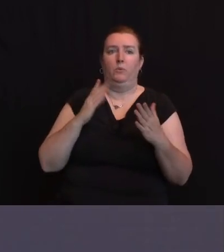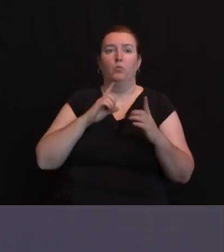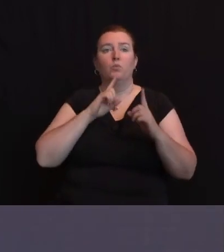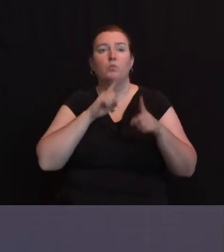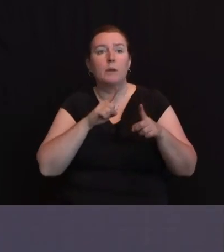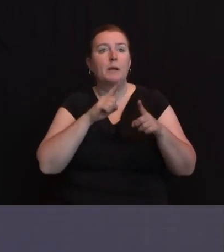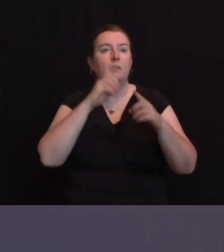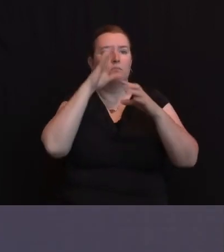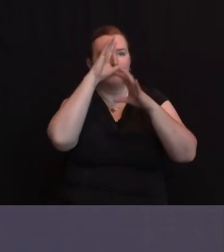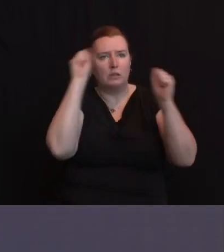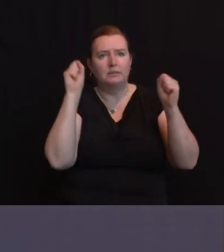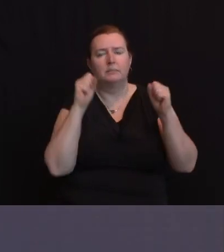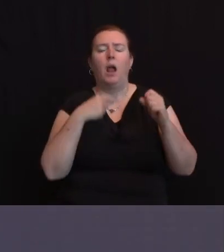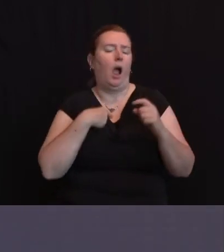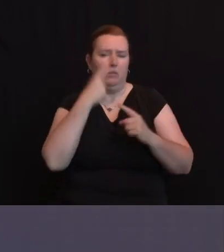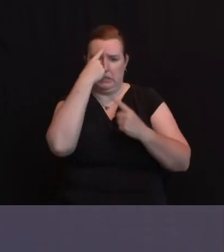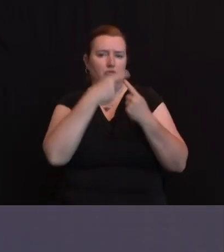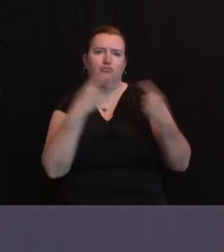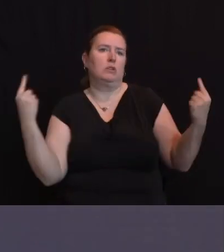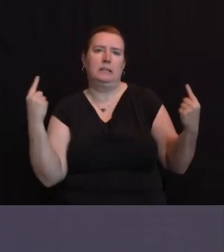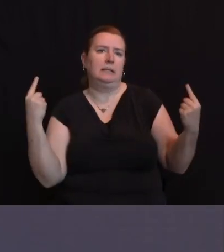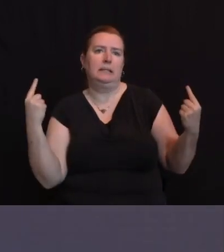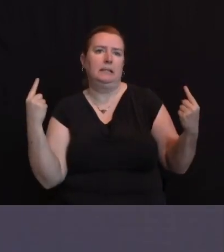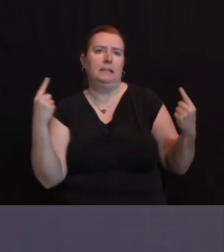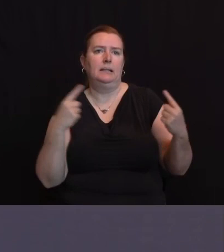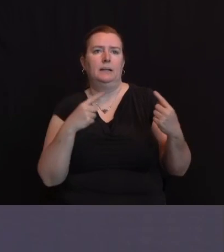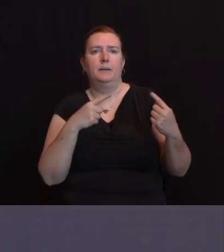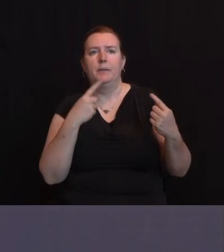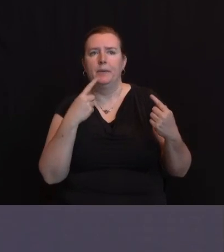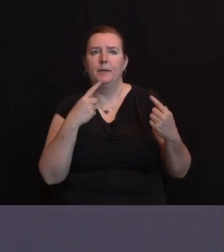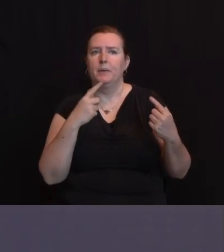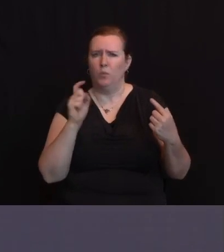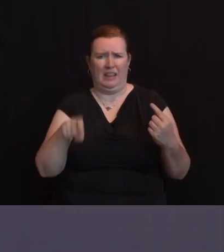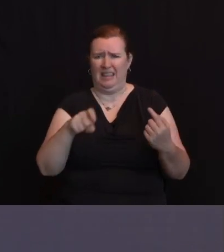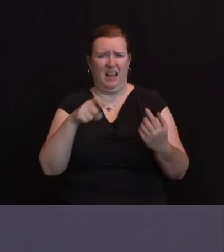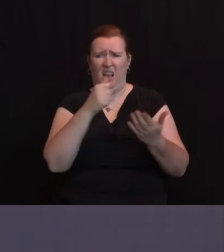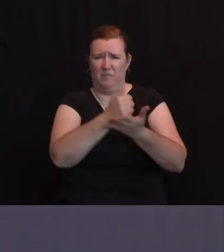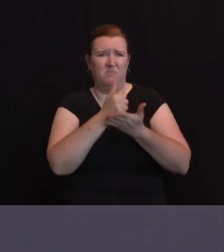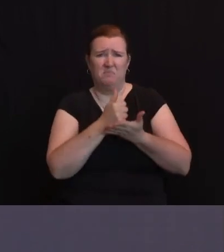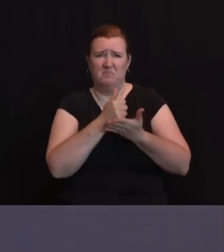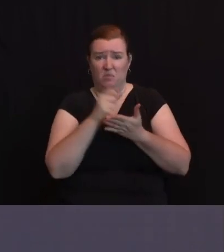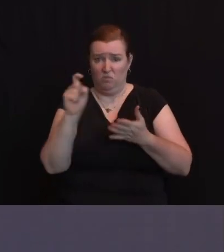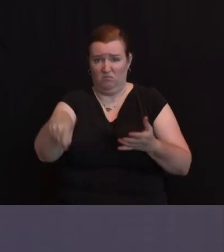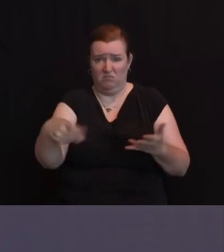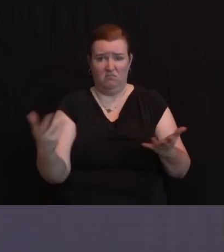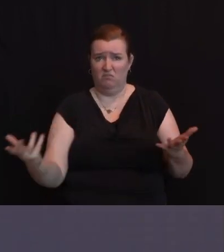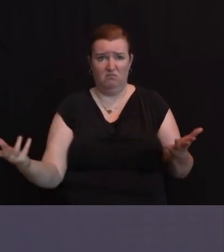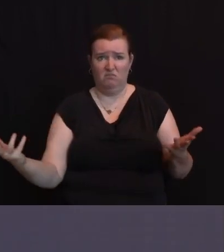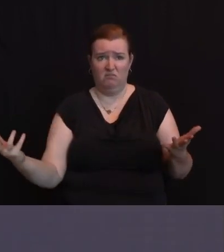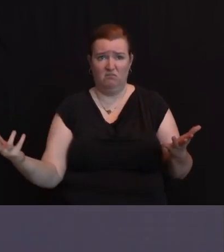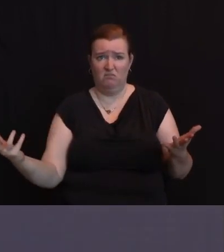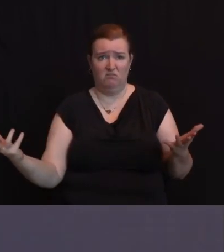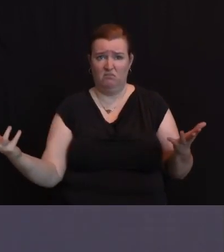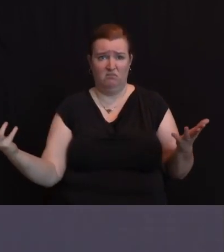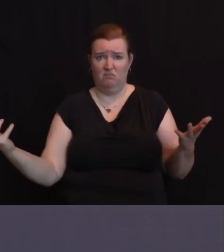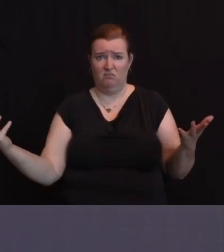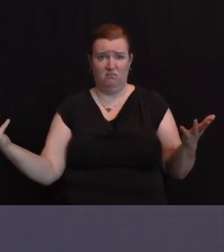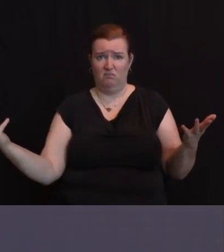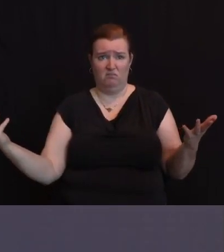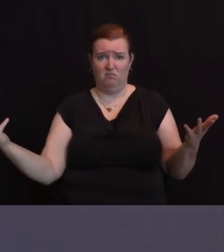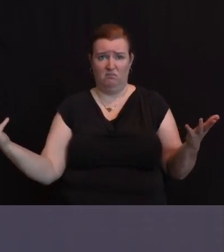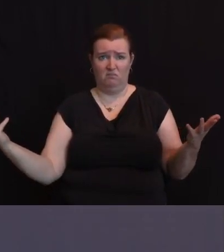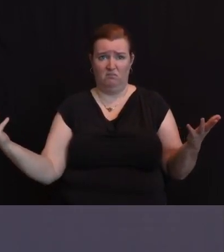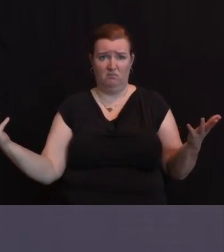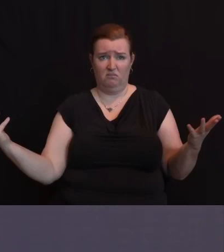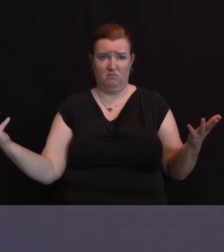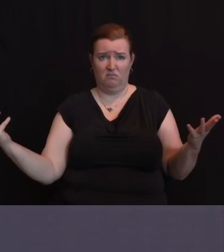State and local aid is a huge game changer. It is the step when they interview the